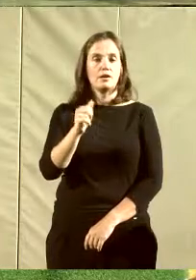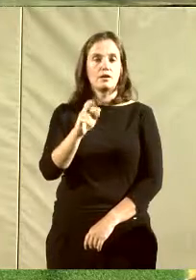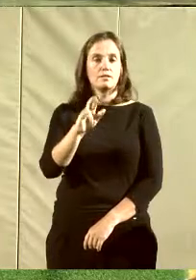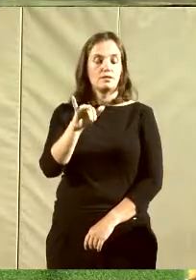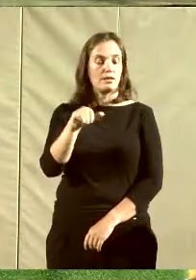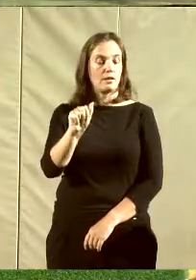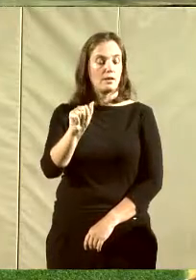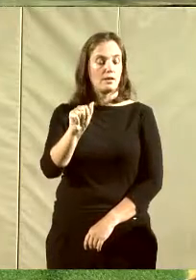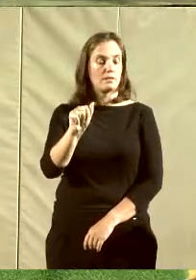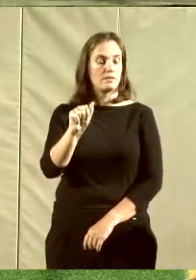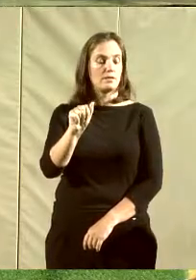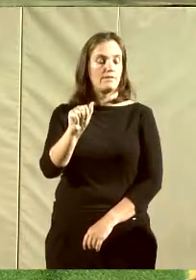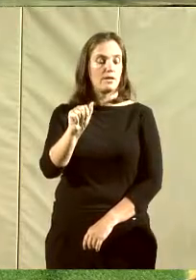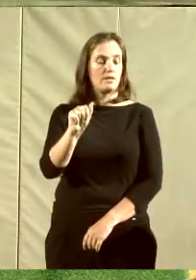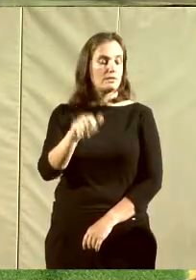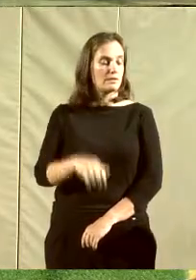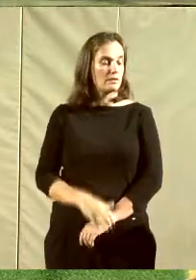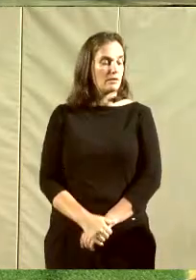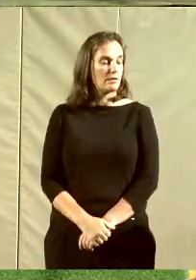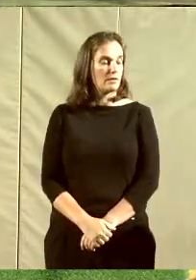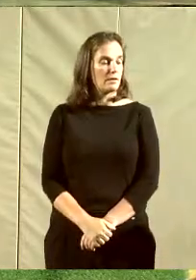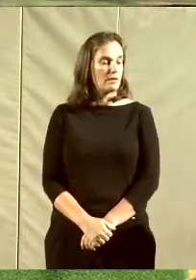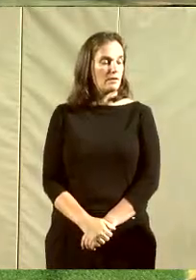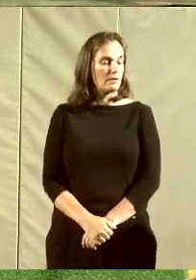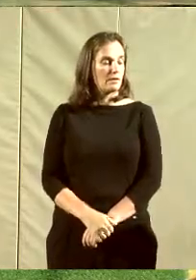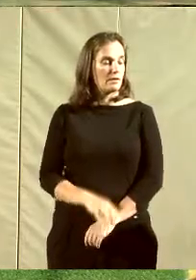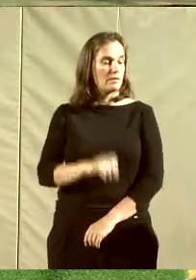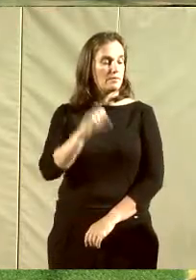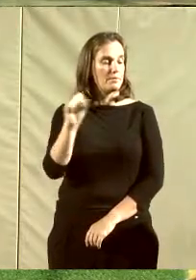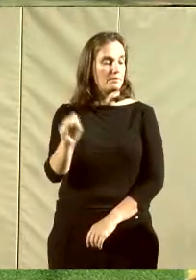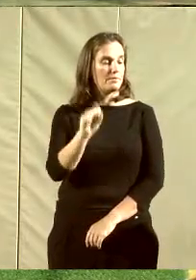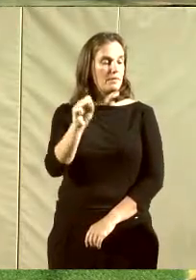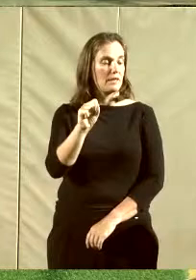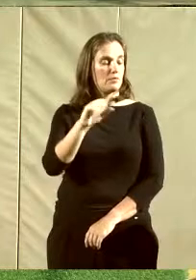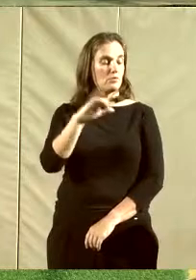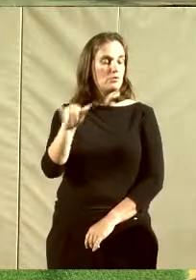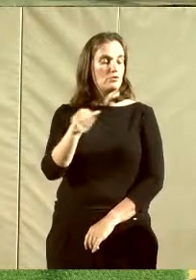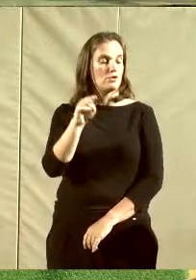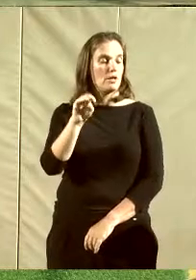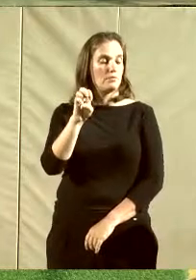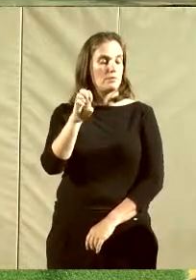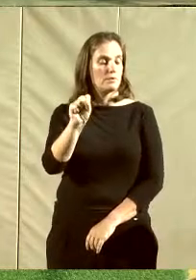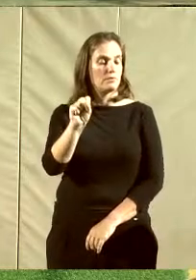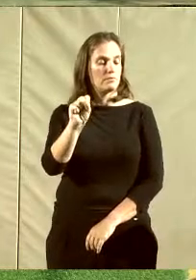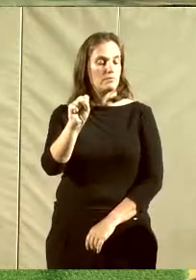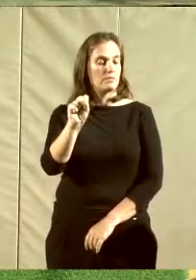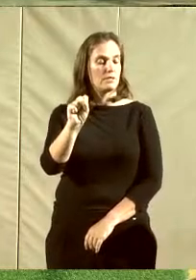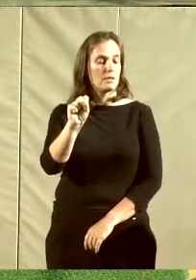Samuel Orion James.